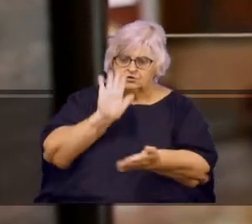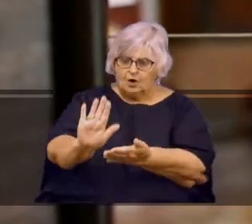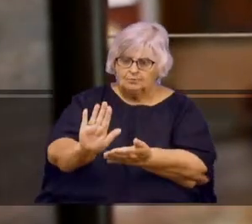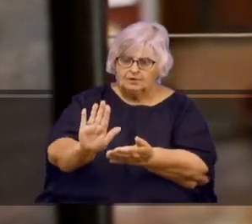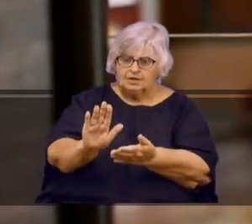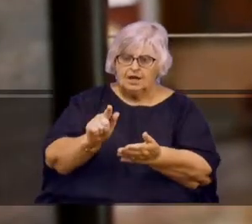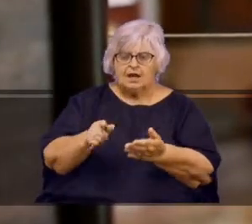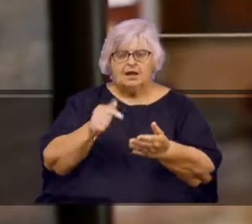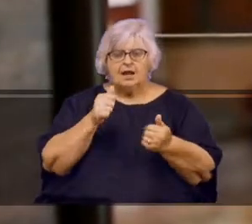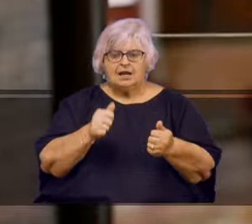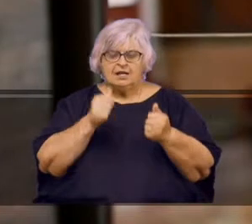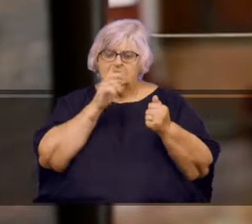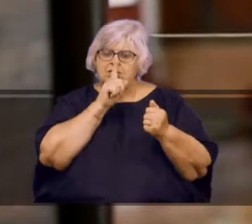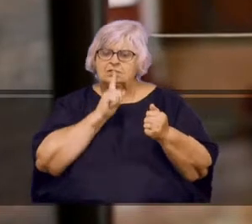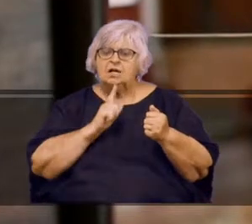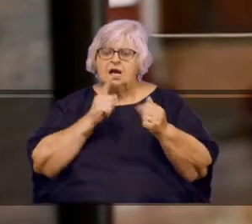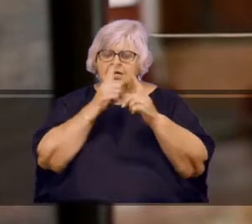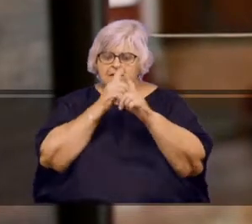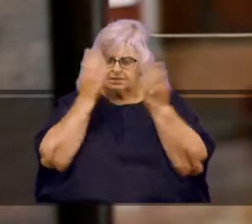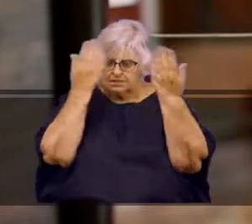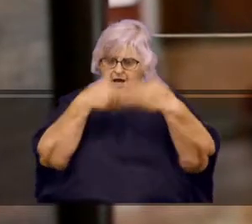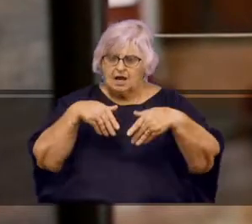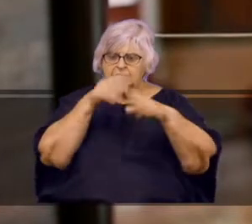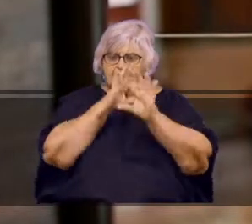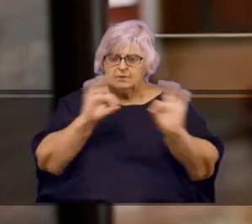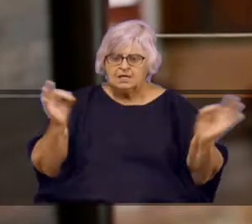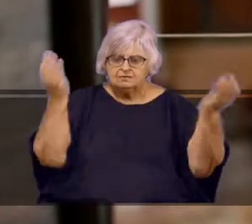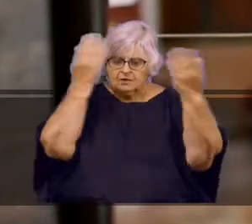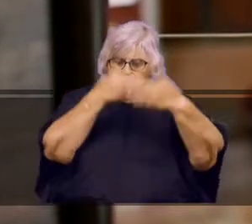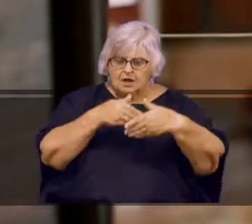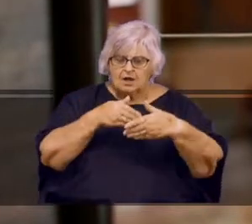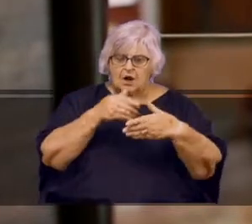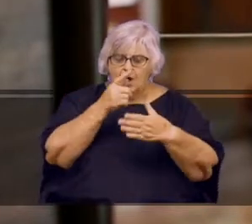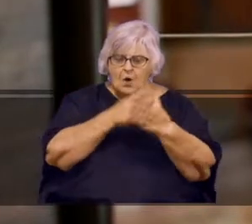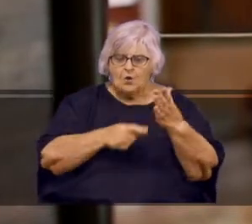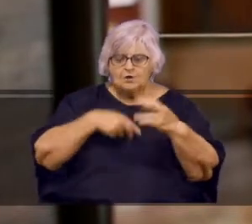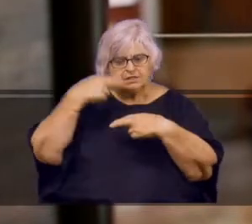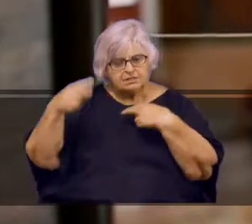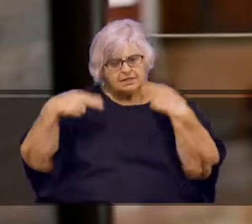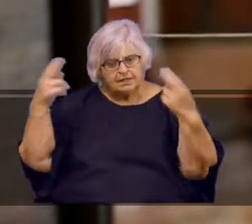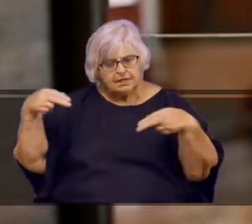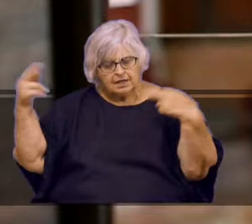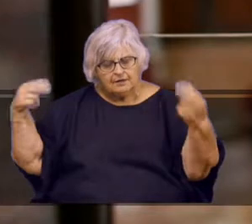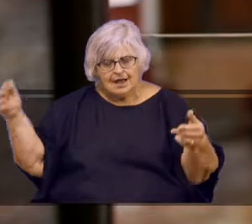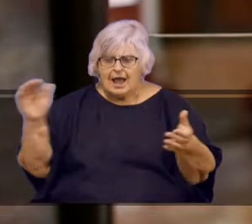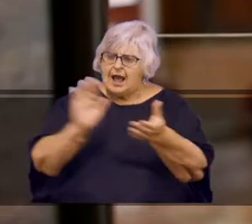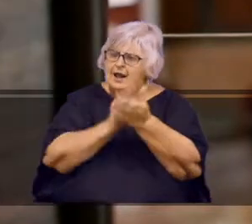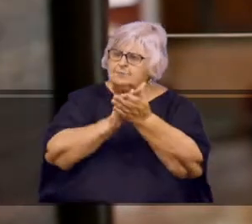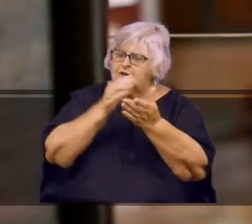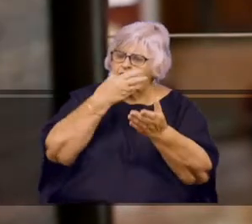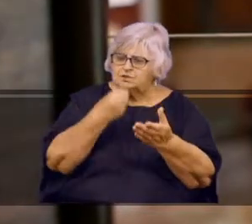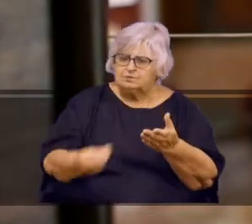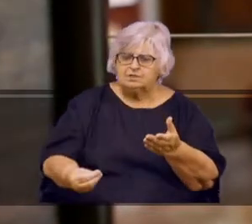and it was indeed a silent and peaceful night, punctuated only by religious songs and the cries of Happy